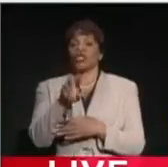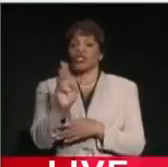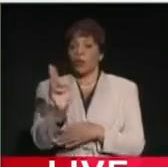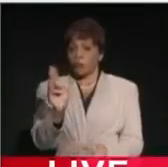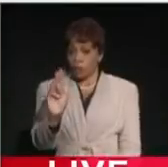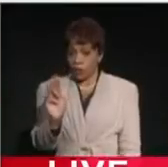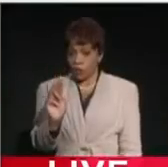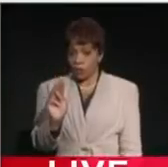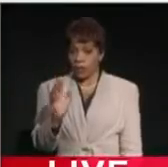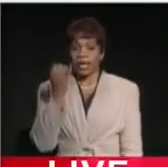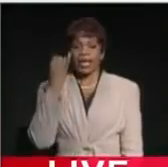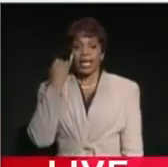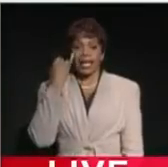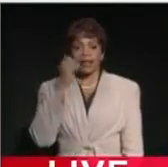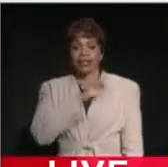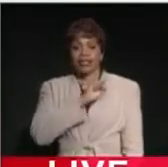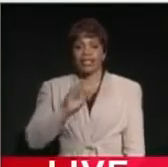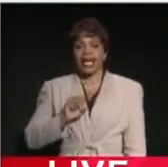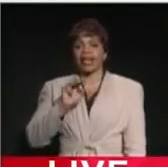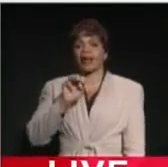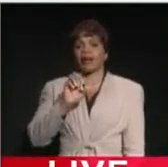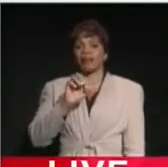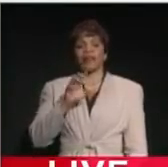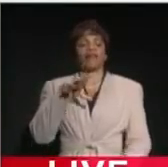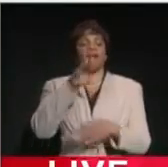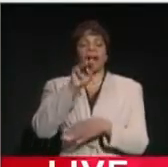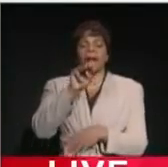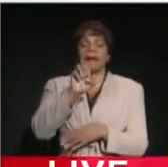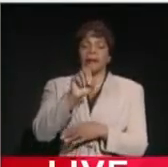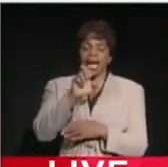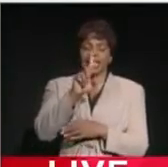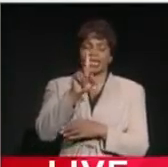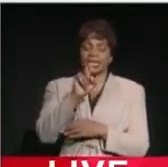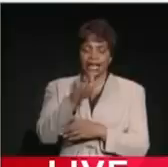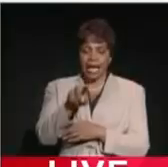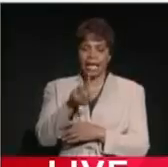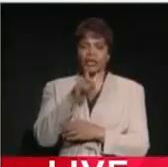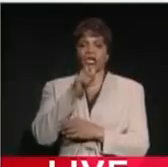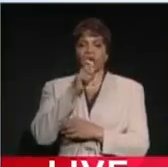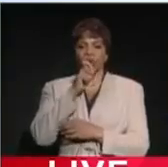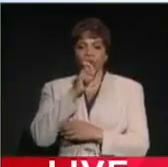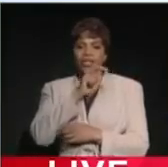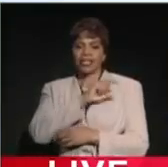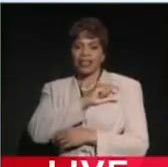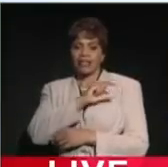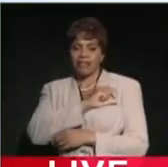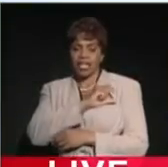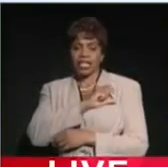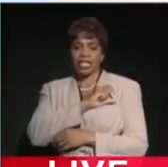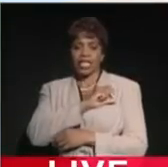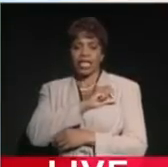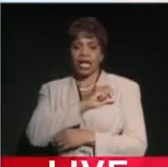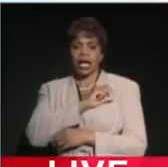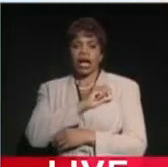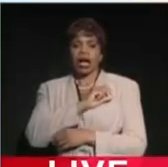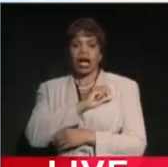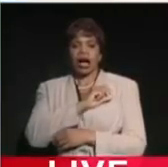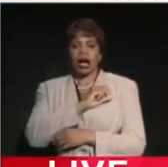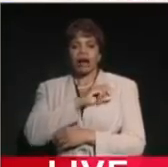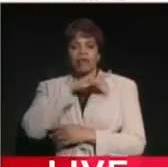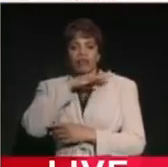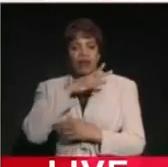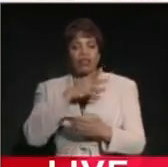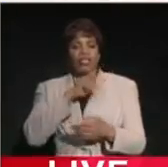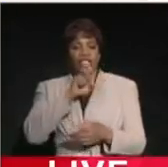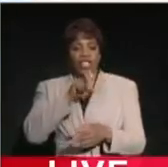Murphy. If Senator Menendez is convicted of corruption, should he resign? Listen, I think